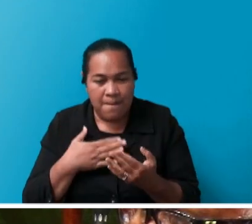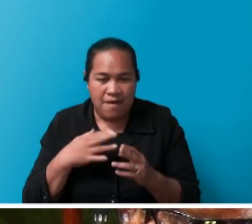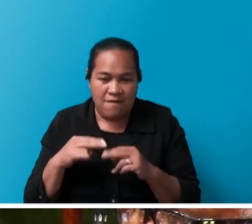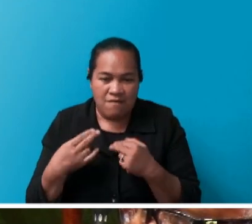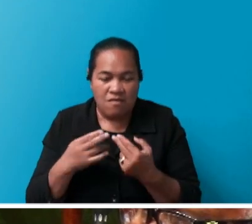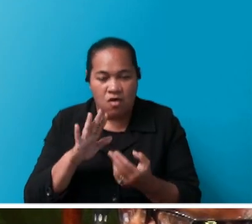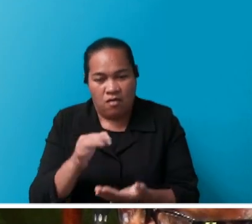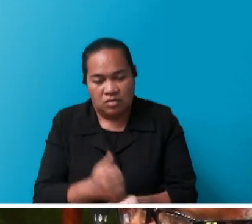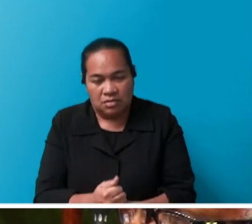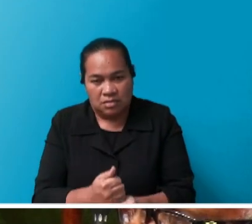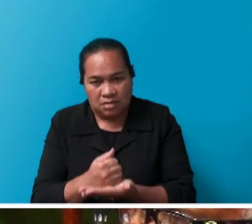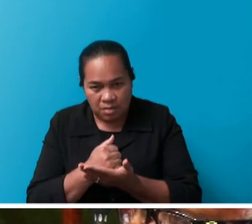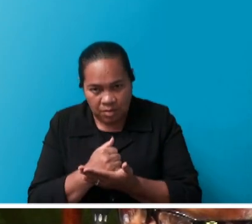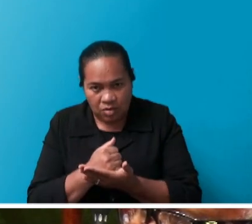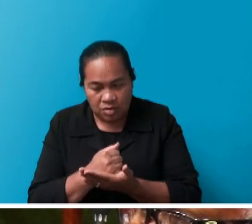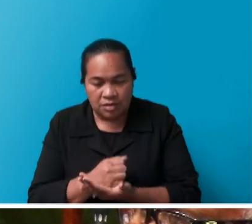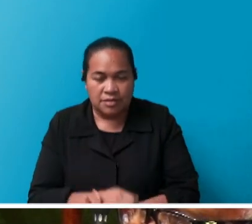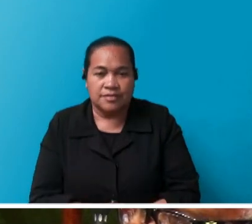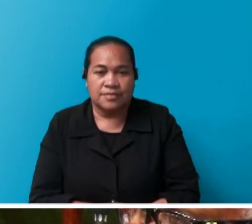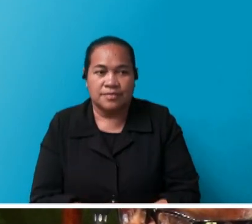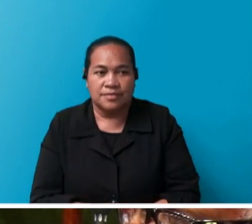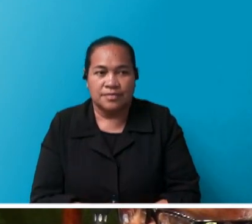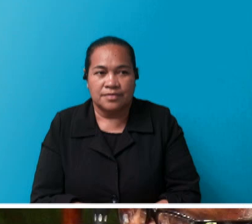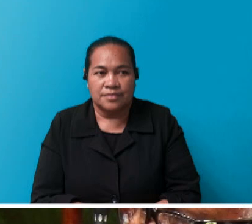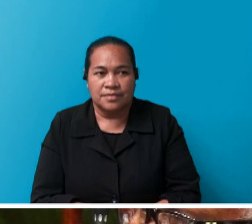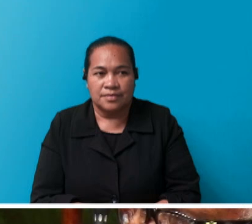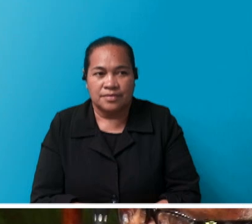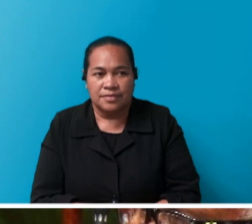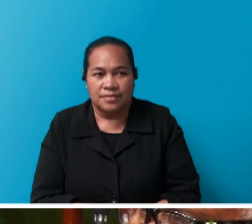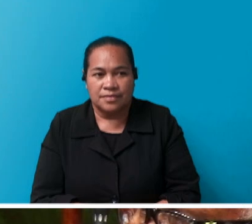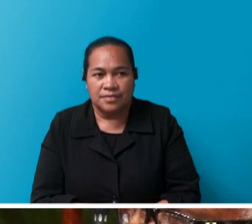support that they rendered to me in this time.